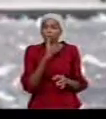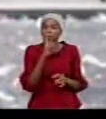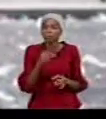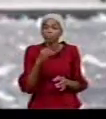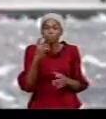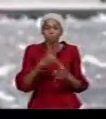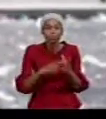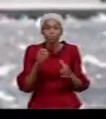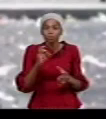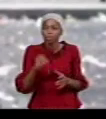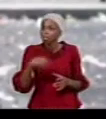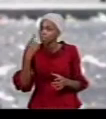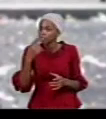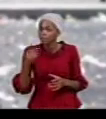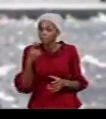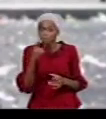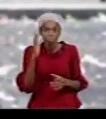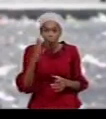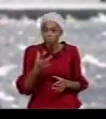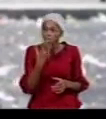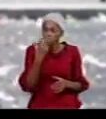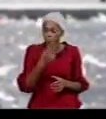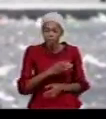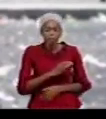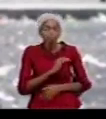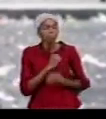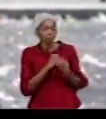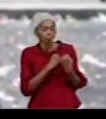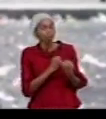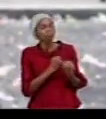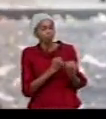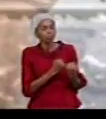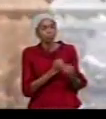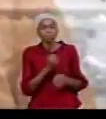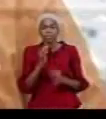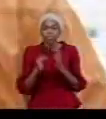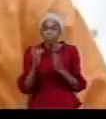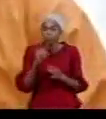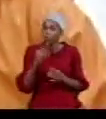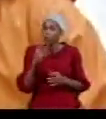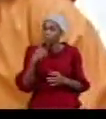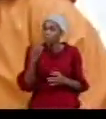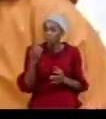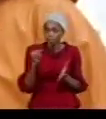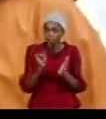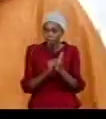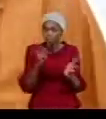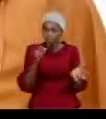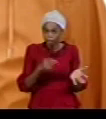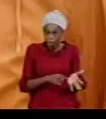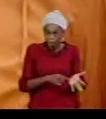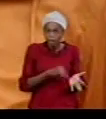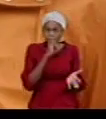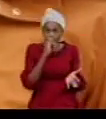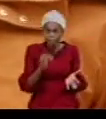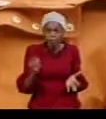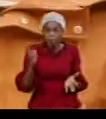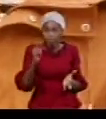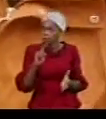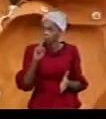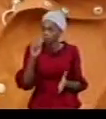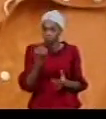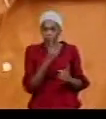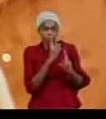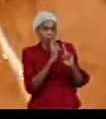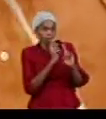saying, you will speak boldly. If you are saying that this is the only answer